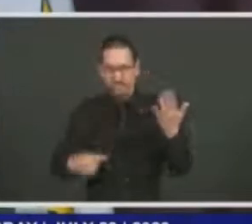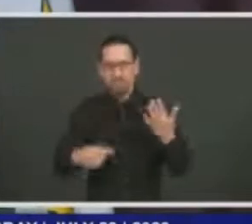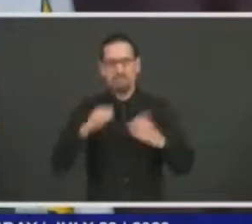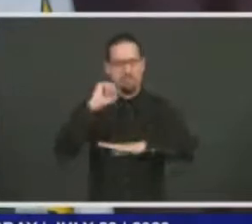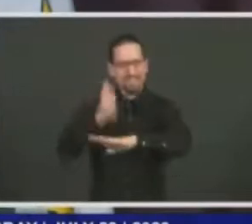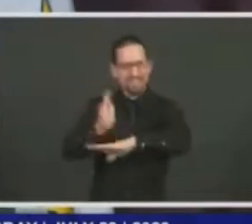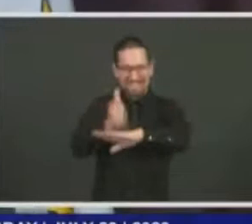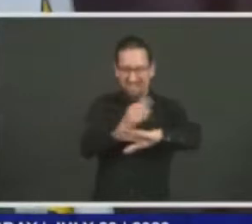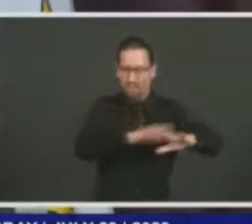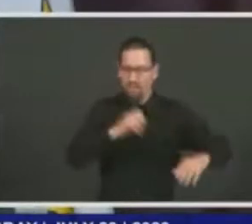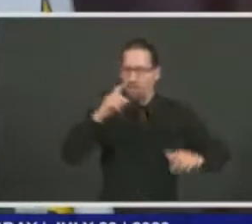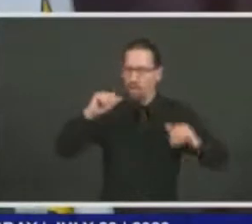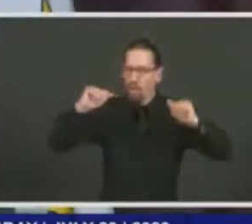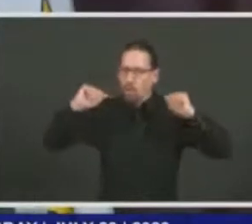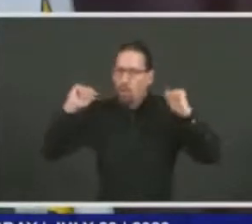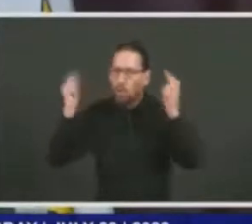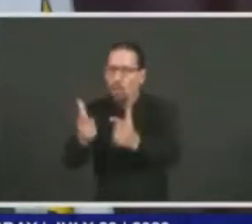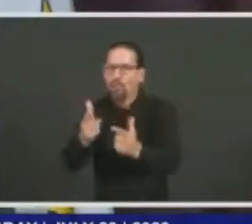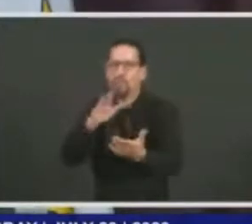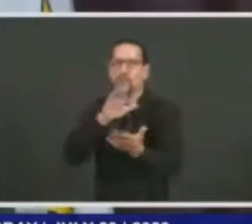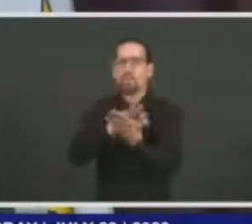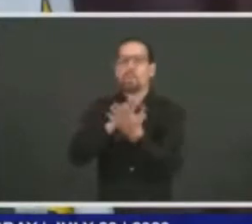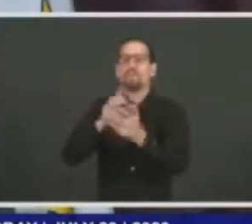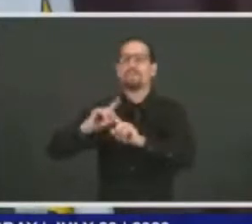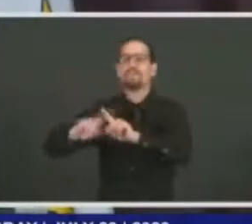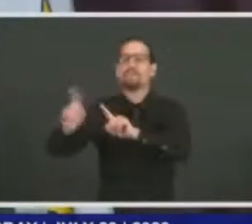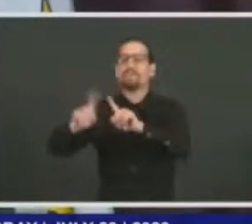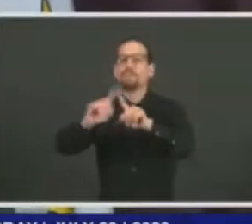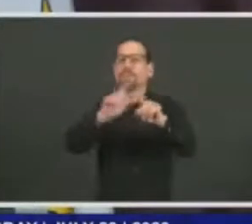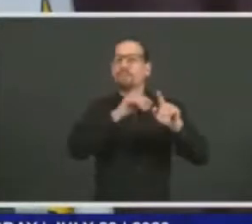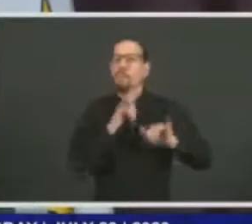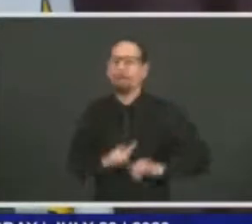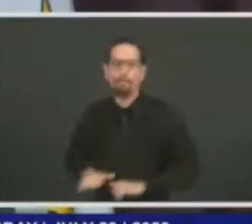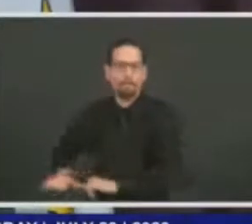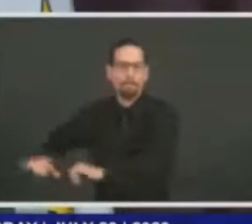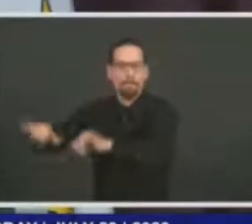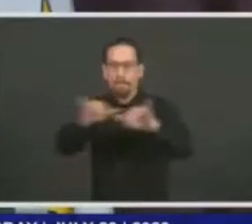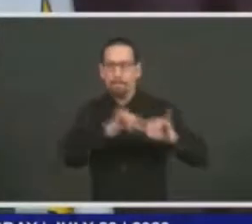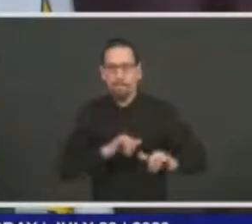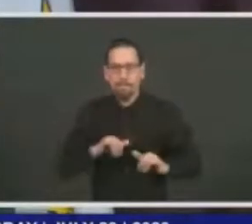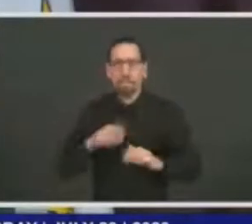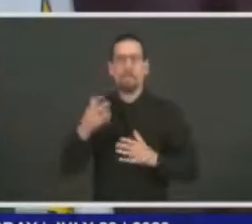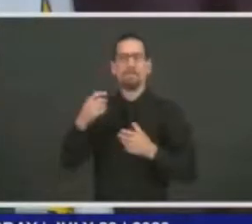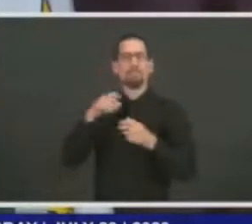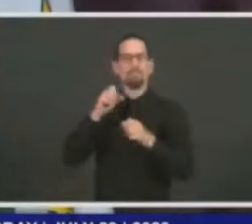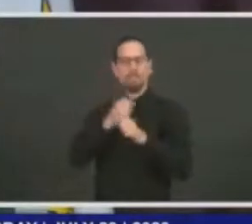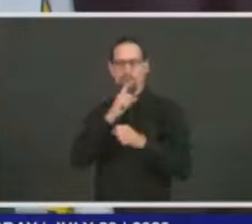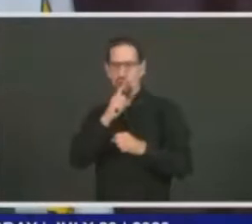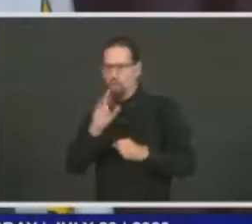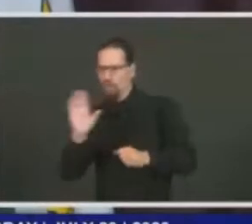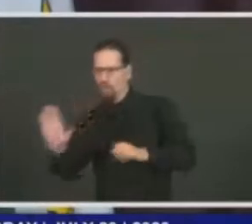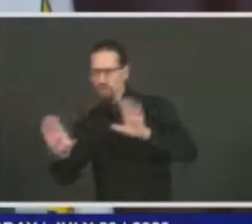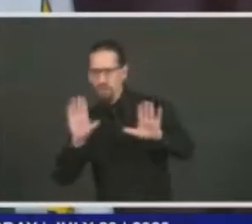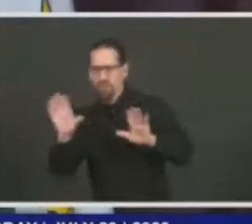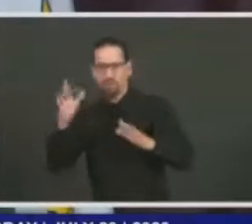these contingency plans in place, and also to be monitoring the level of the disease in every city and